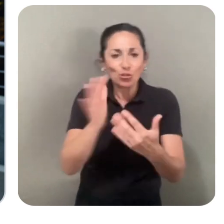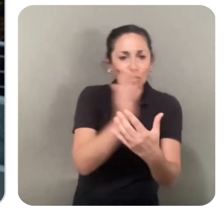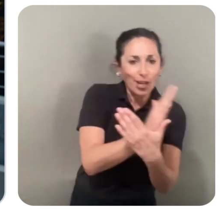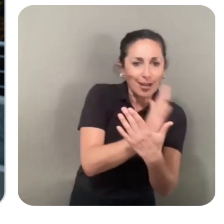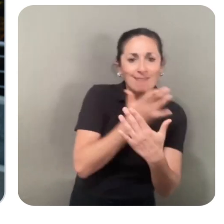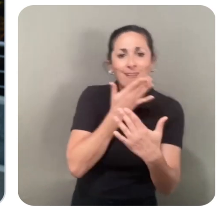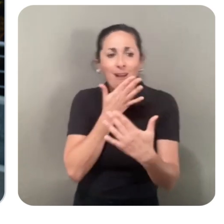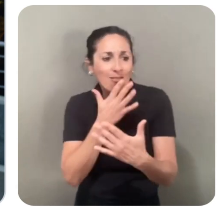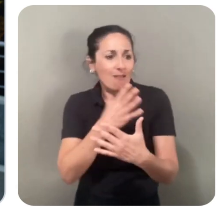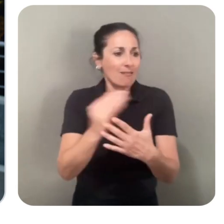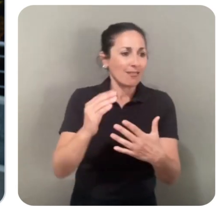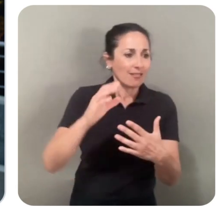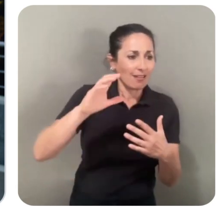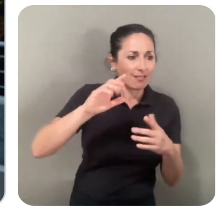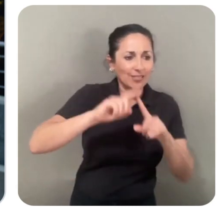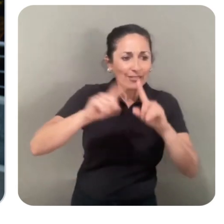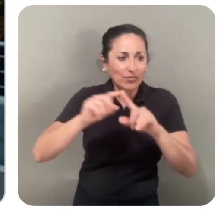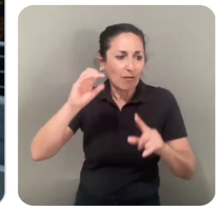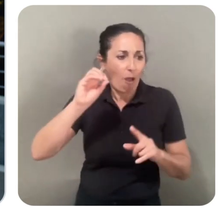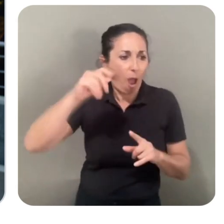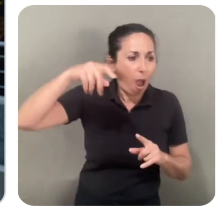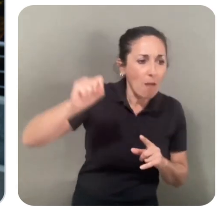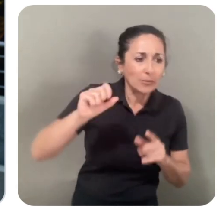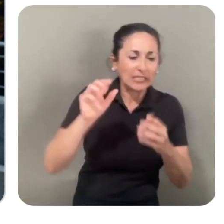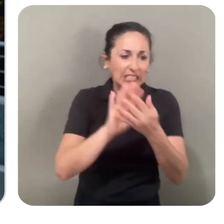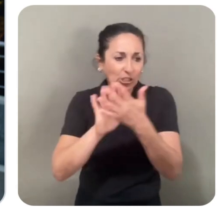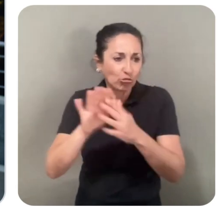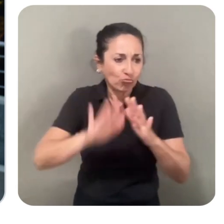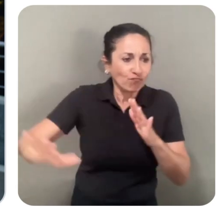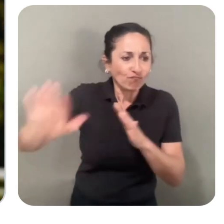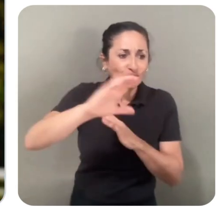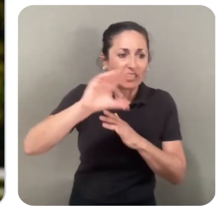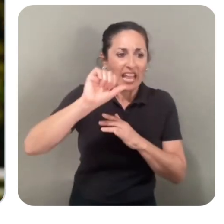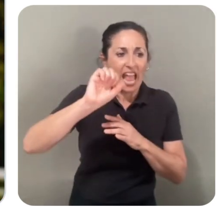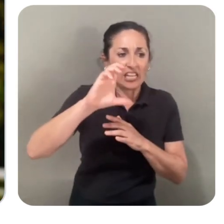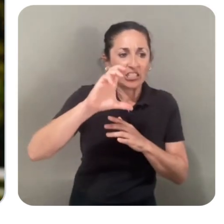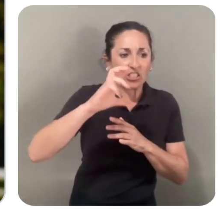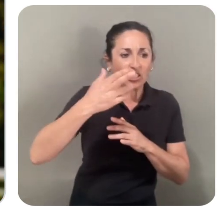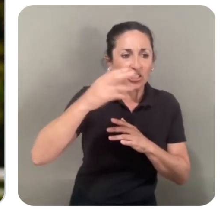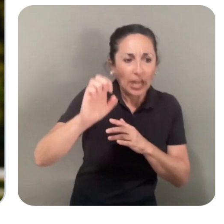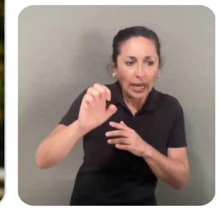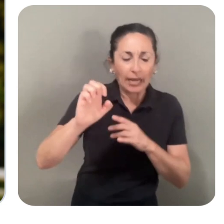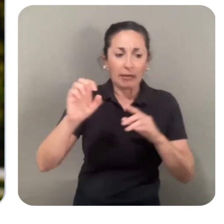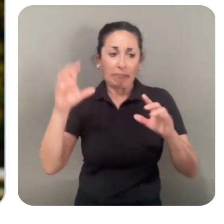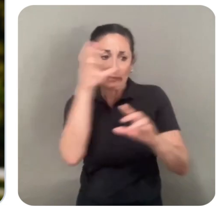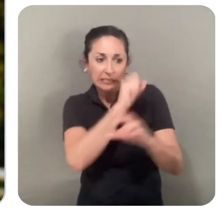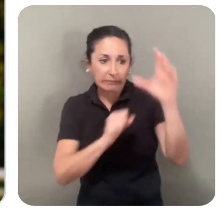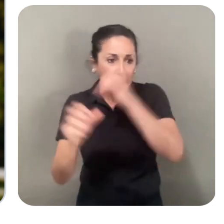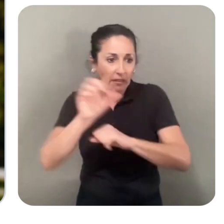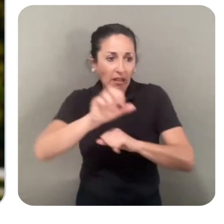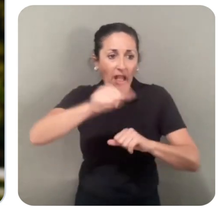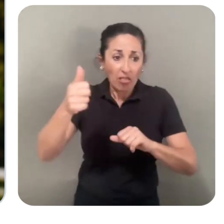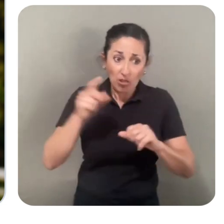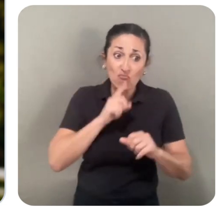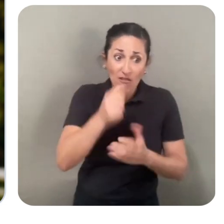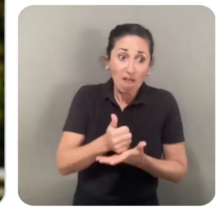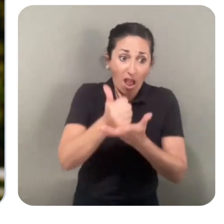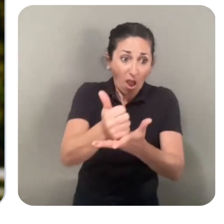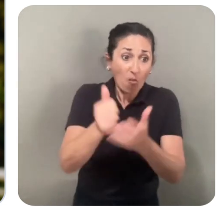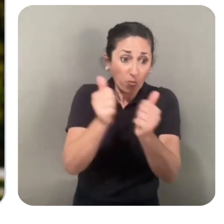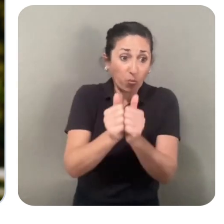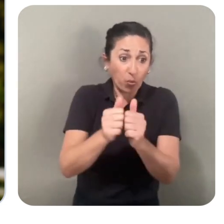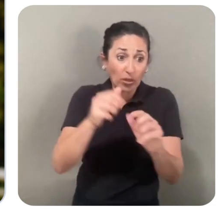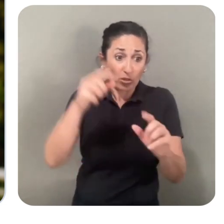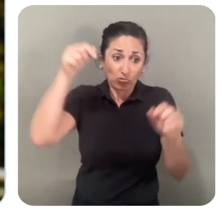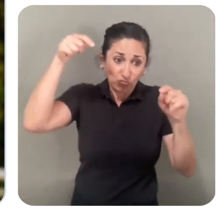and cache misses, and other details that can really help you drill down. With the handy controller shortcuts available, you can easily